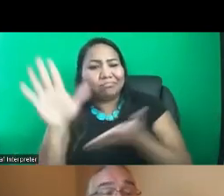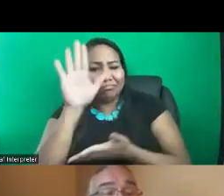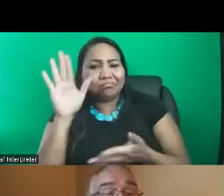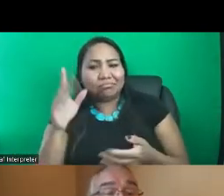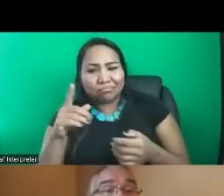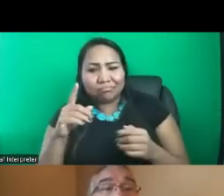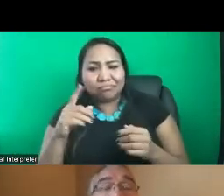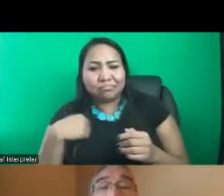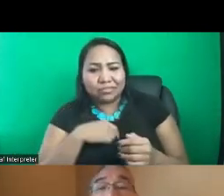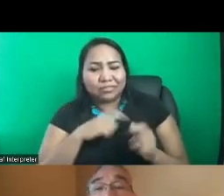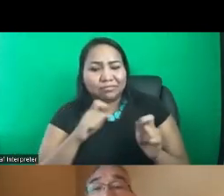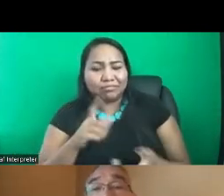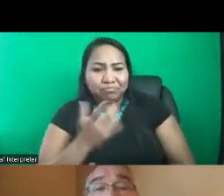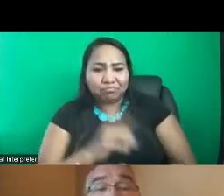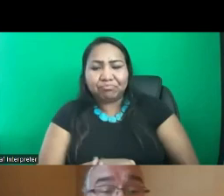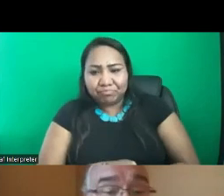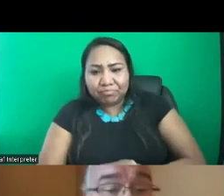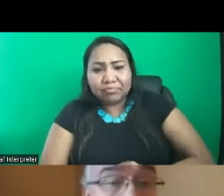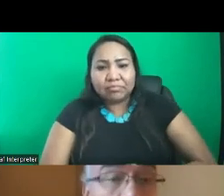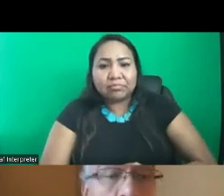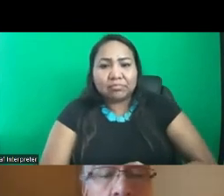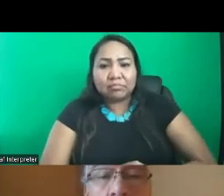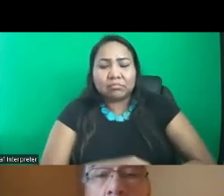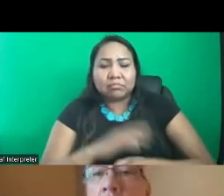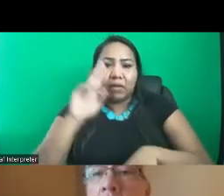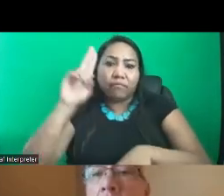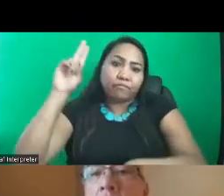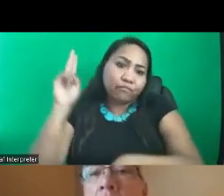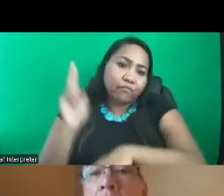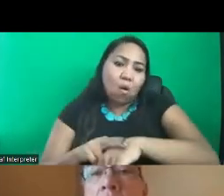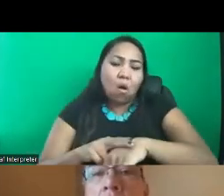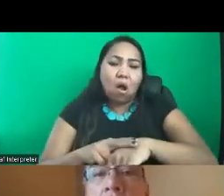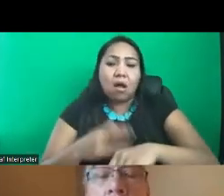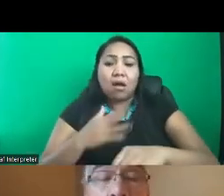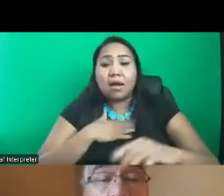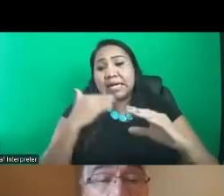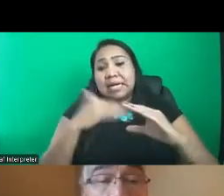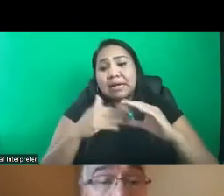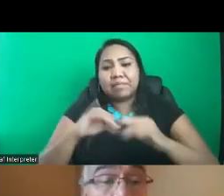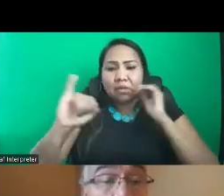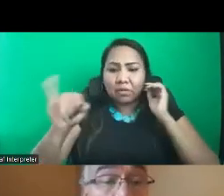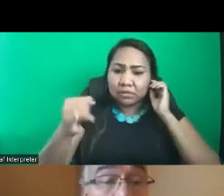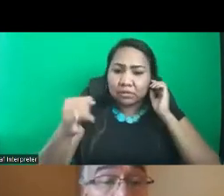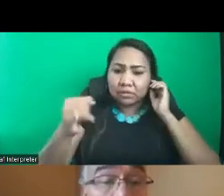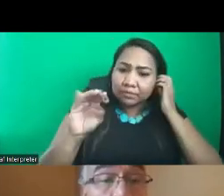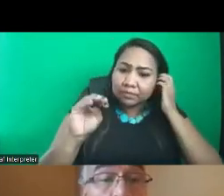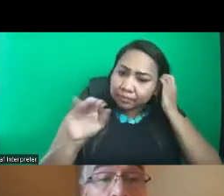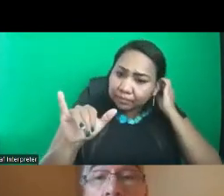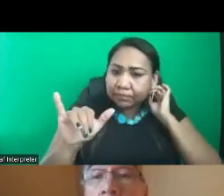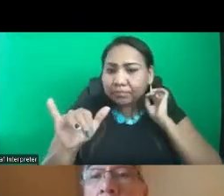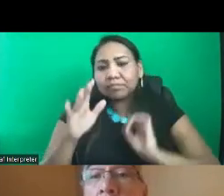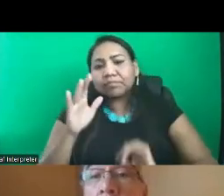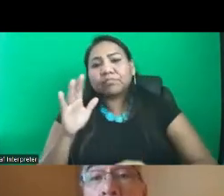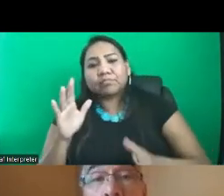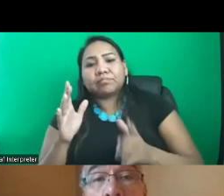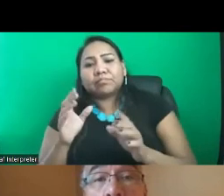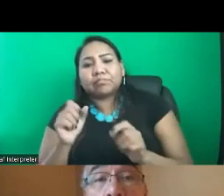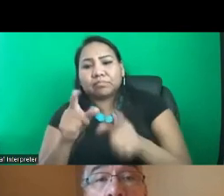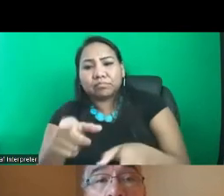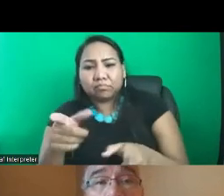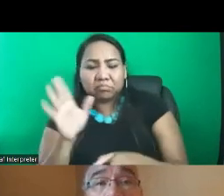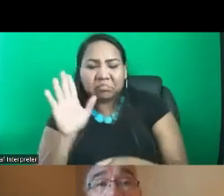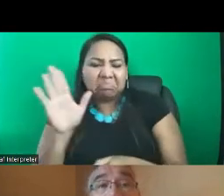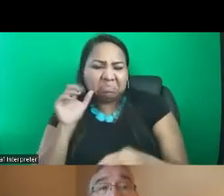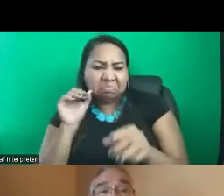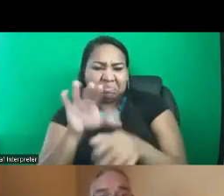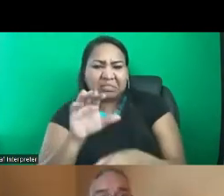And of course, my email, Jimmy shared my email and my contact information for those who want